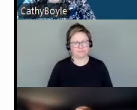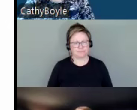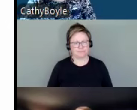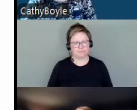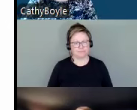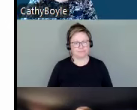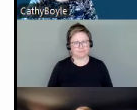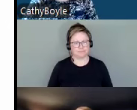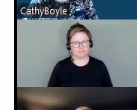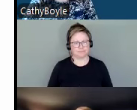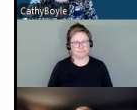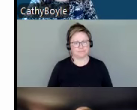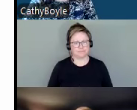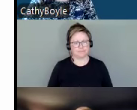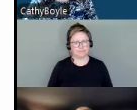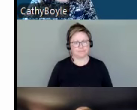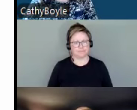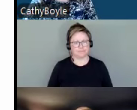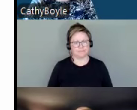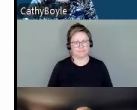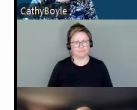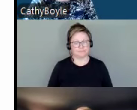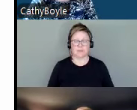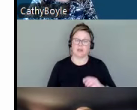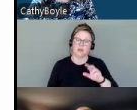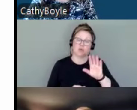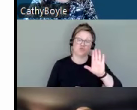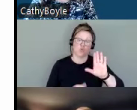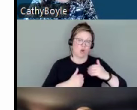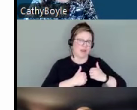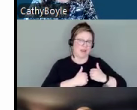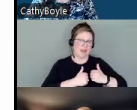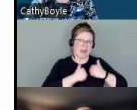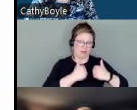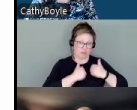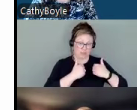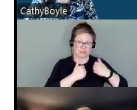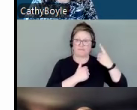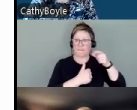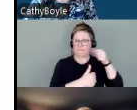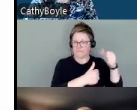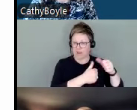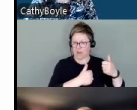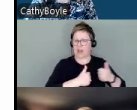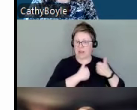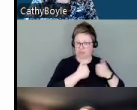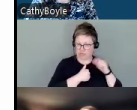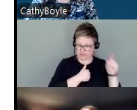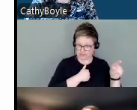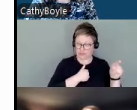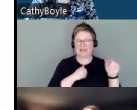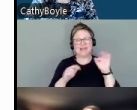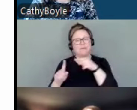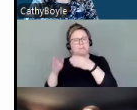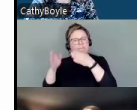And similarly, use your address as the mailing address if the person does not live with you but is not able